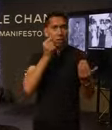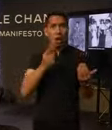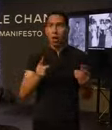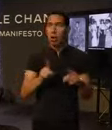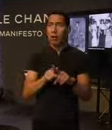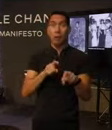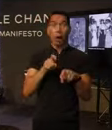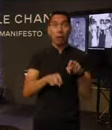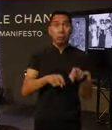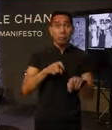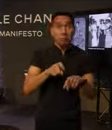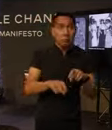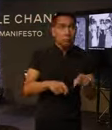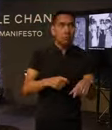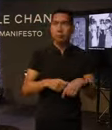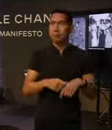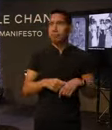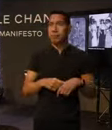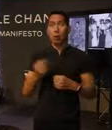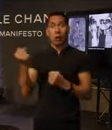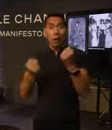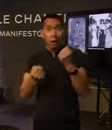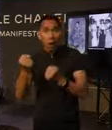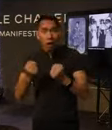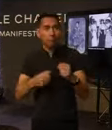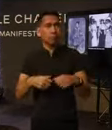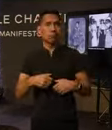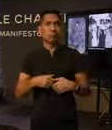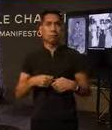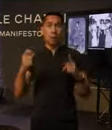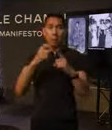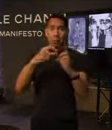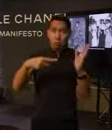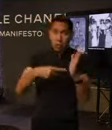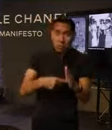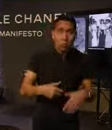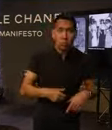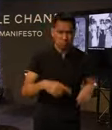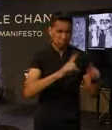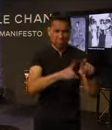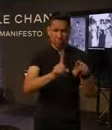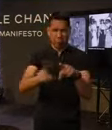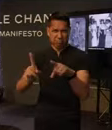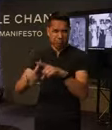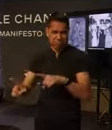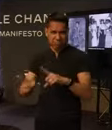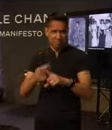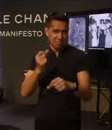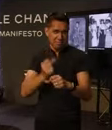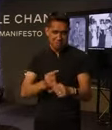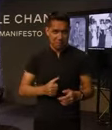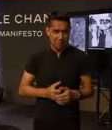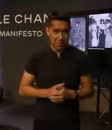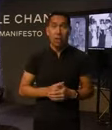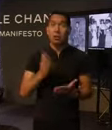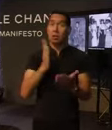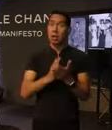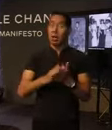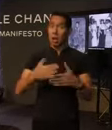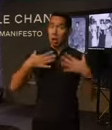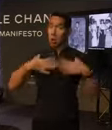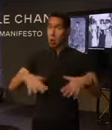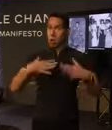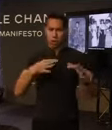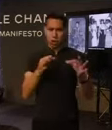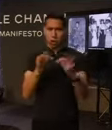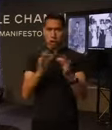ride a bicycle, to step into a motor car, to travel on public transport, for instance. So it was design and is